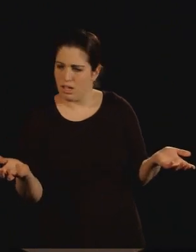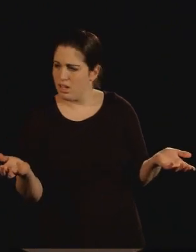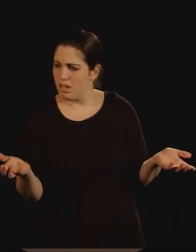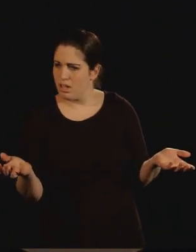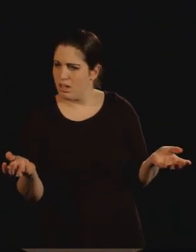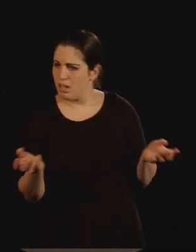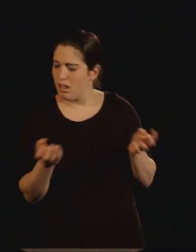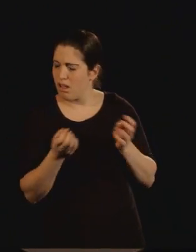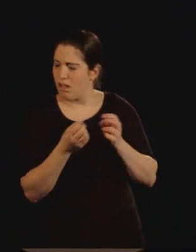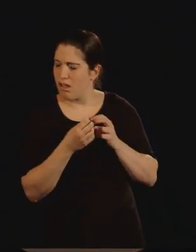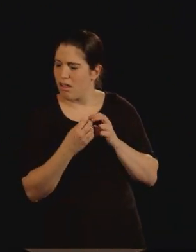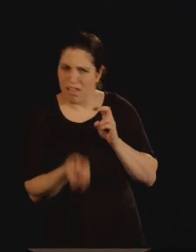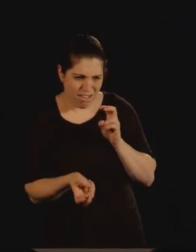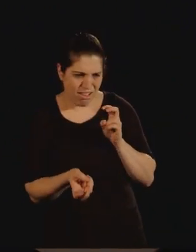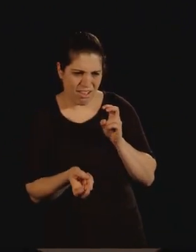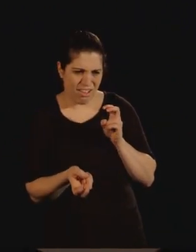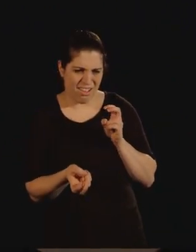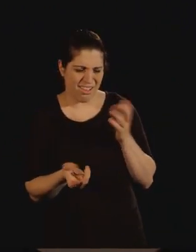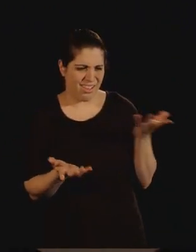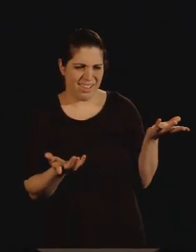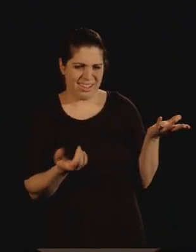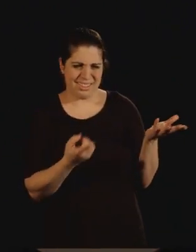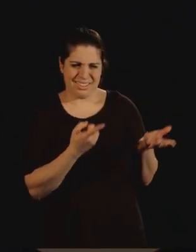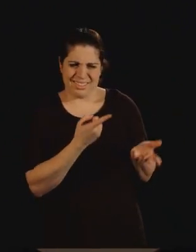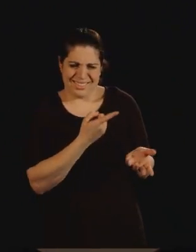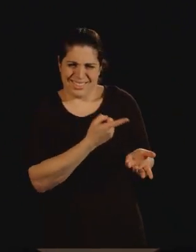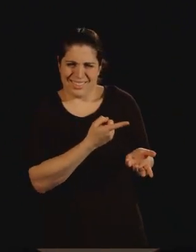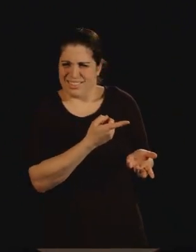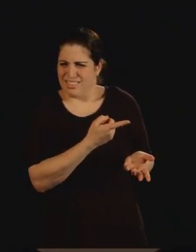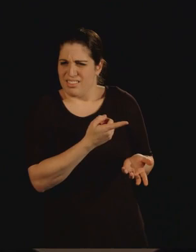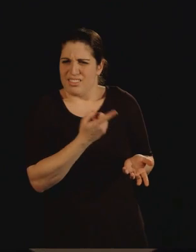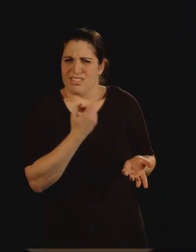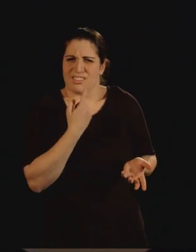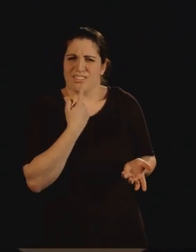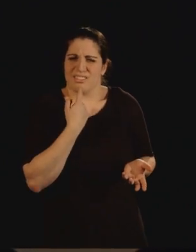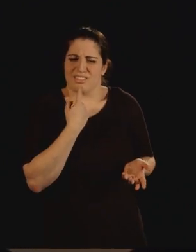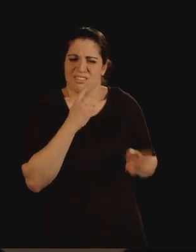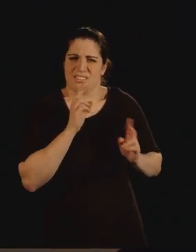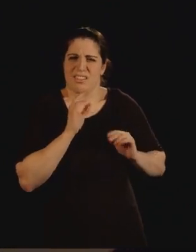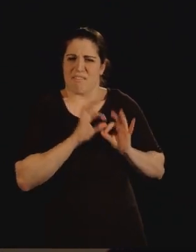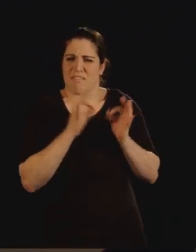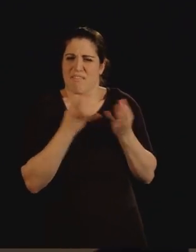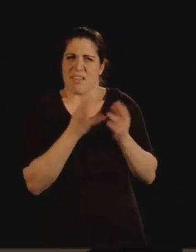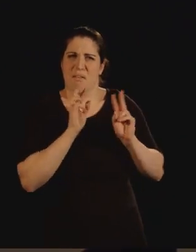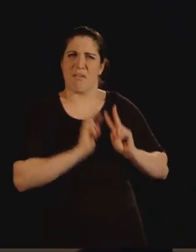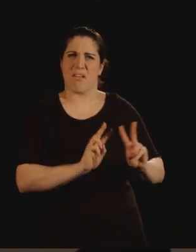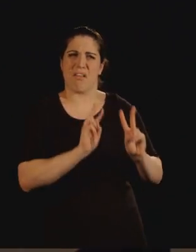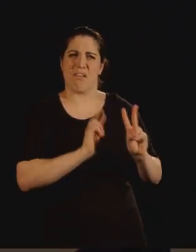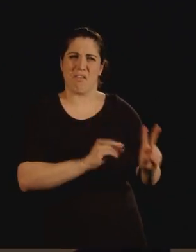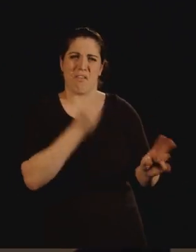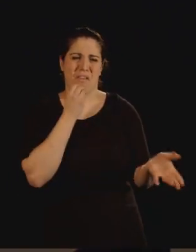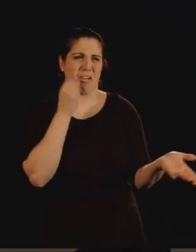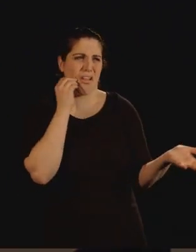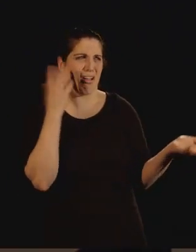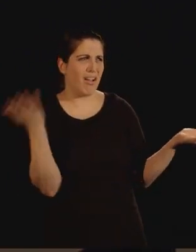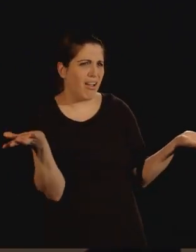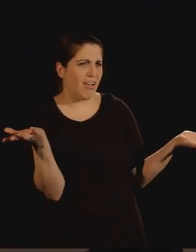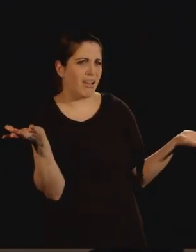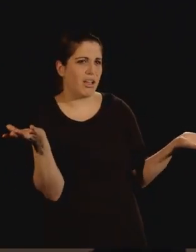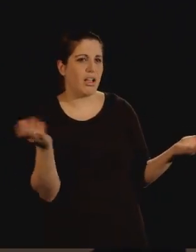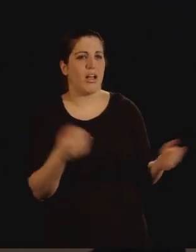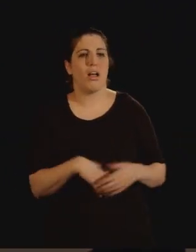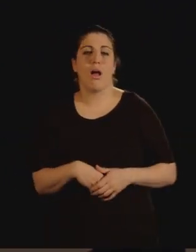I could not believe my ears. I thought to myself, did my dad just say family funeral parlor?